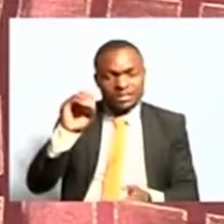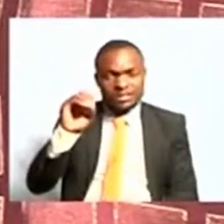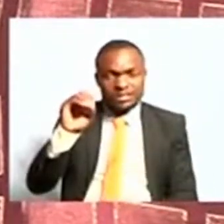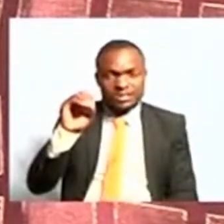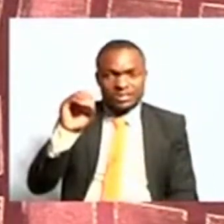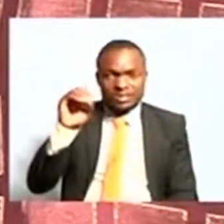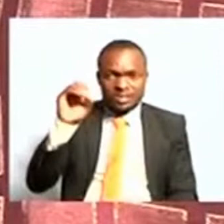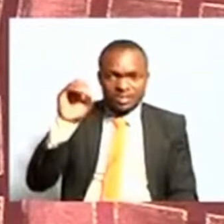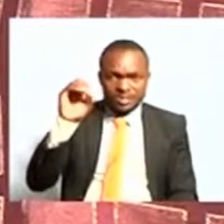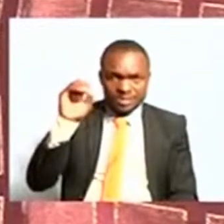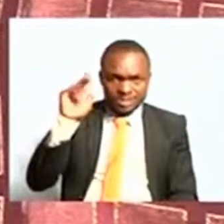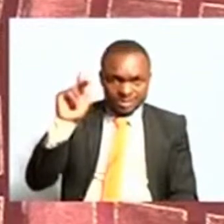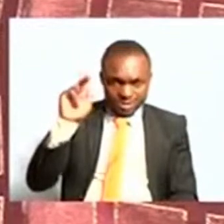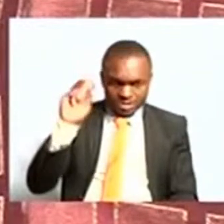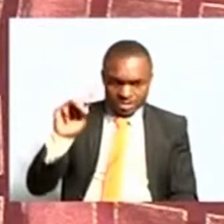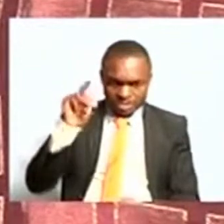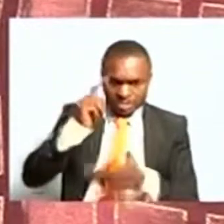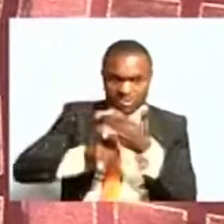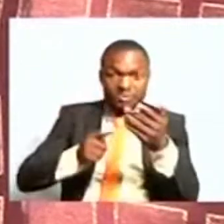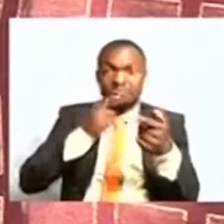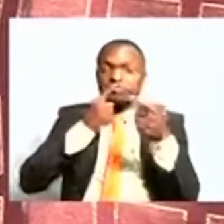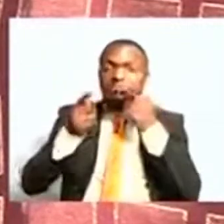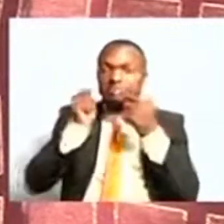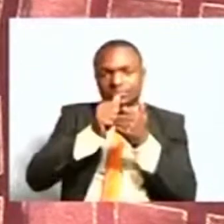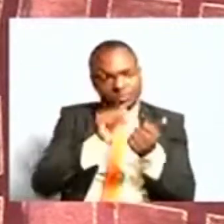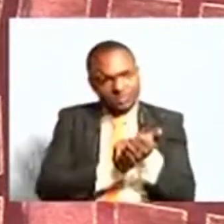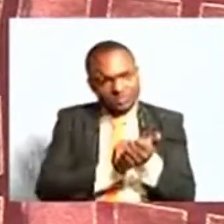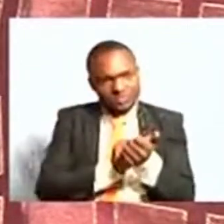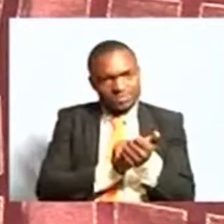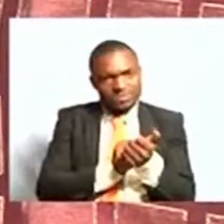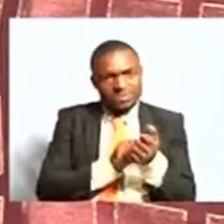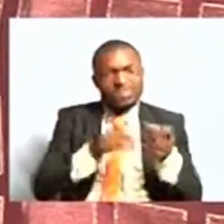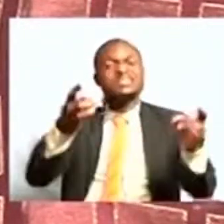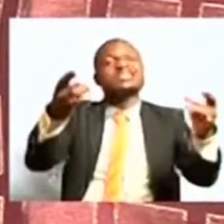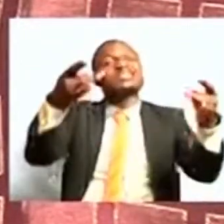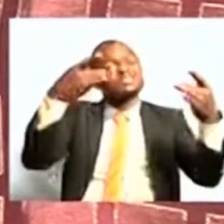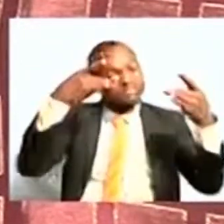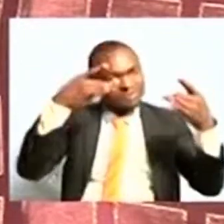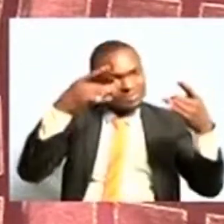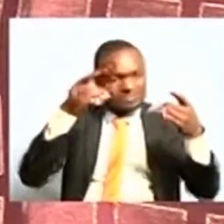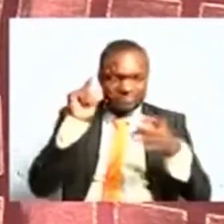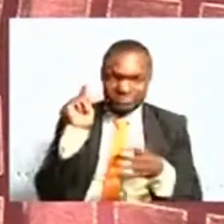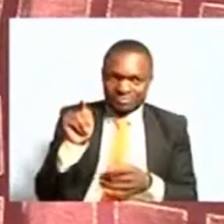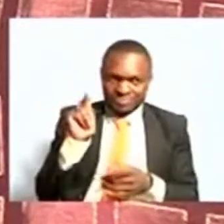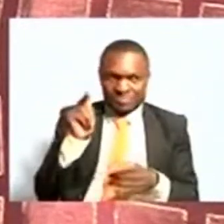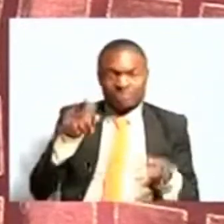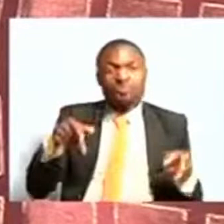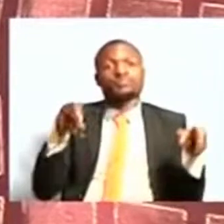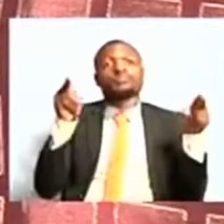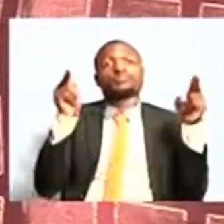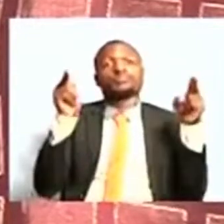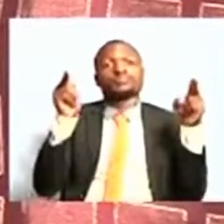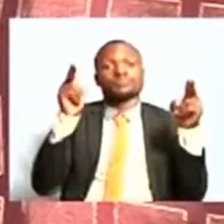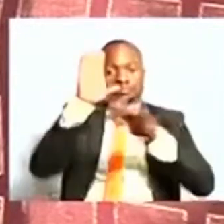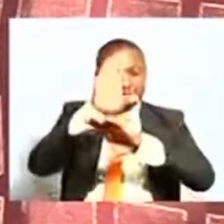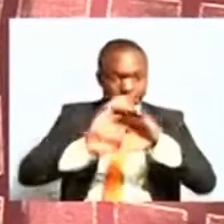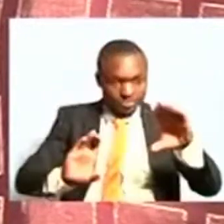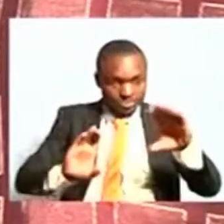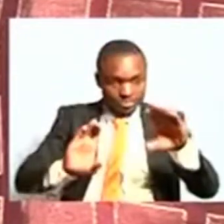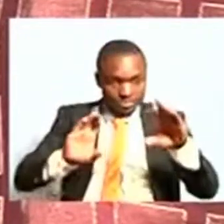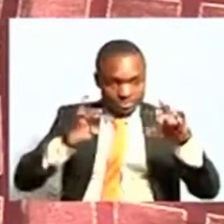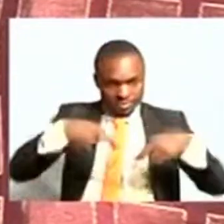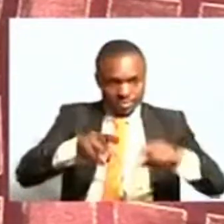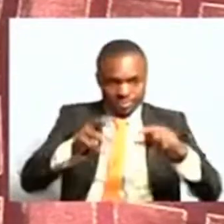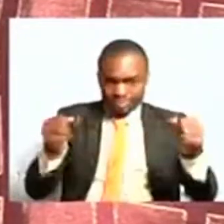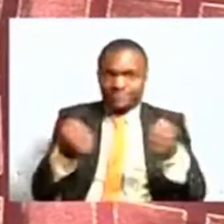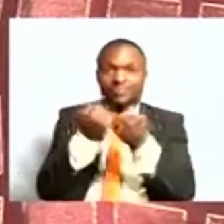kilometers. So this is what we're talking about when we're talking about excessive speed. So that was the highest cause of the